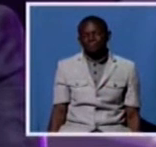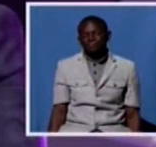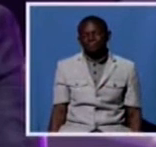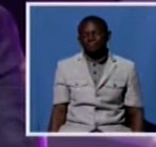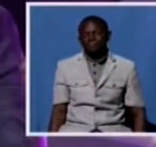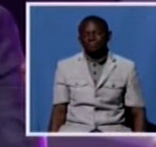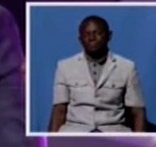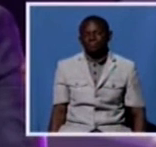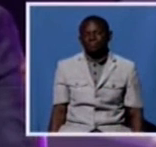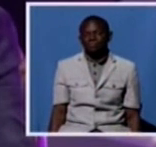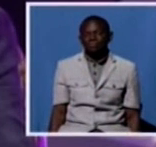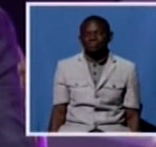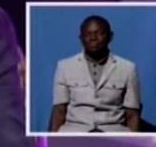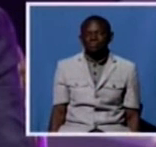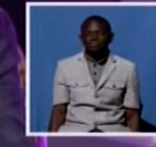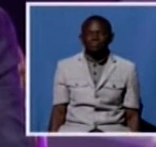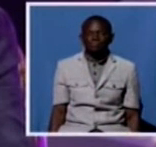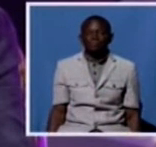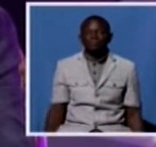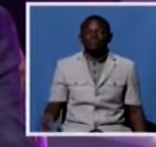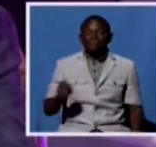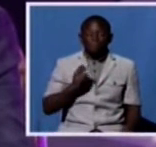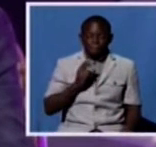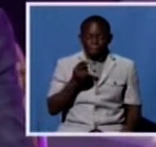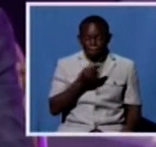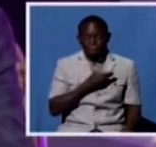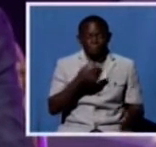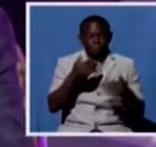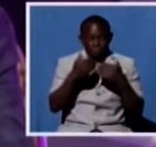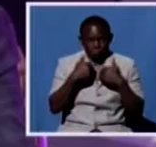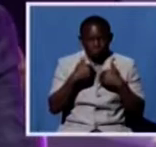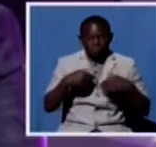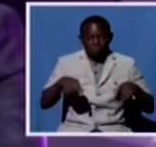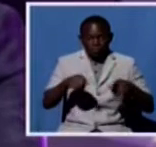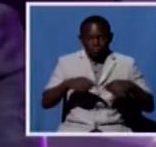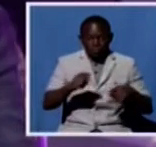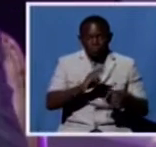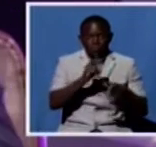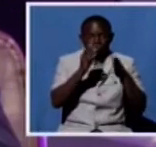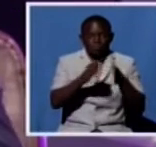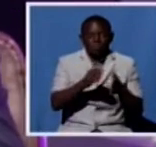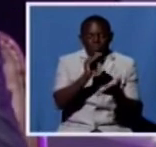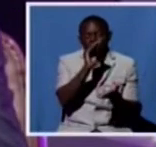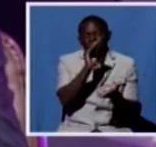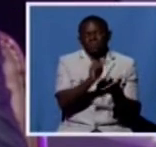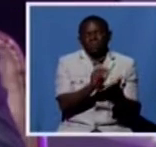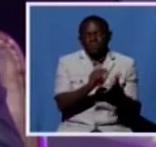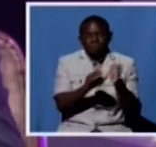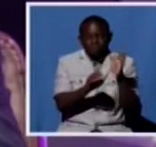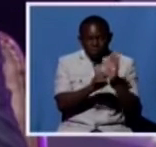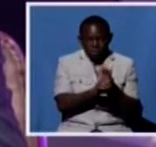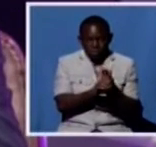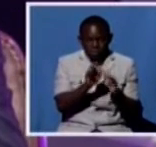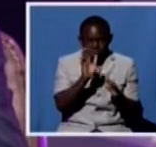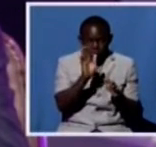the discounts. We've got the local user discounts. So if you are within a radius of 10 kilometers of the toll